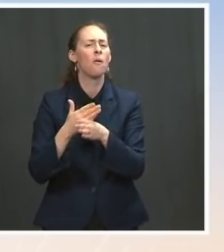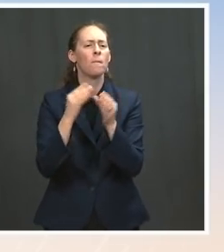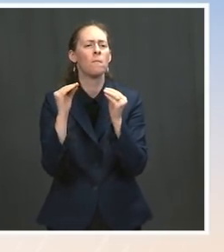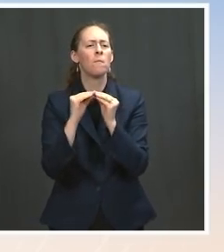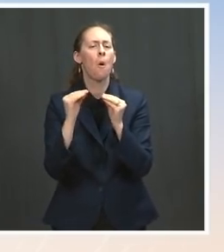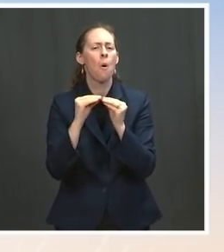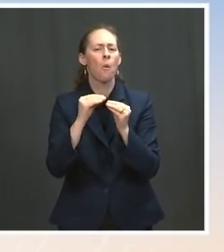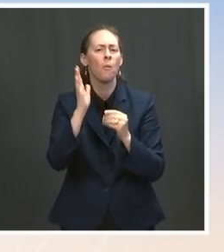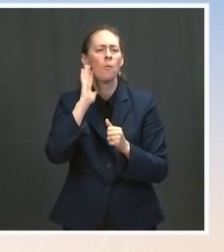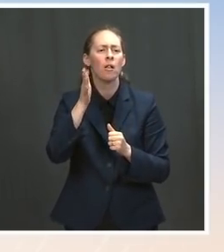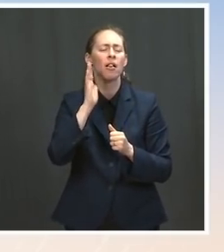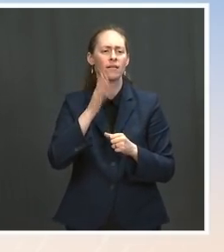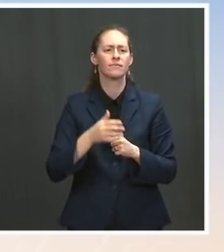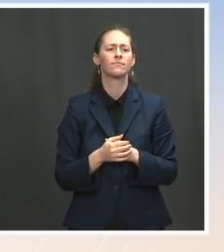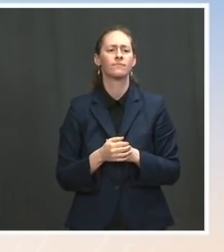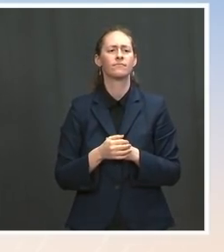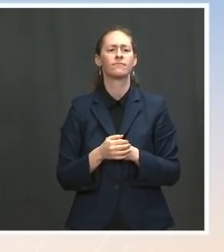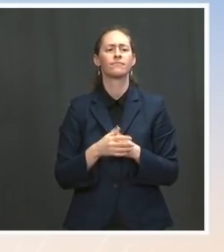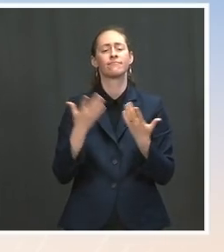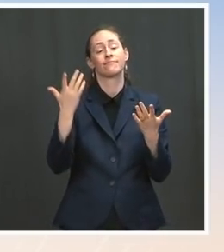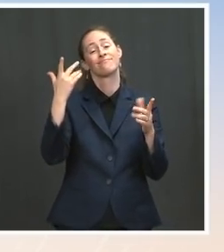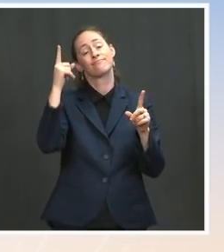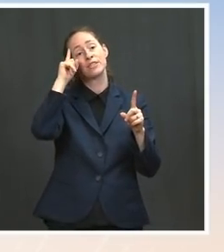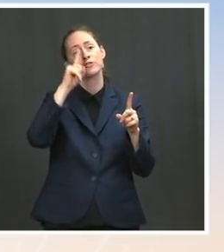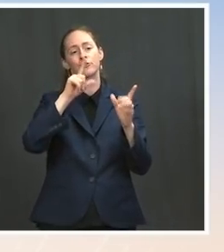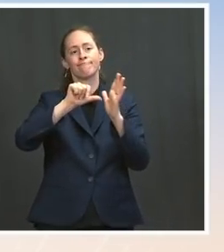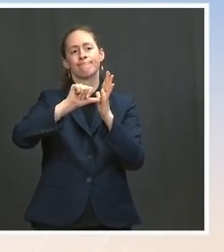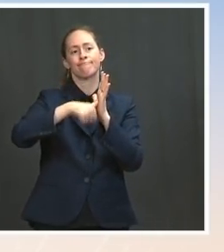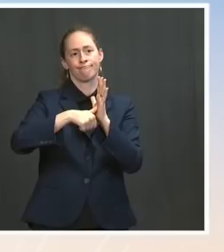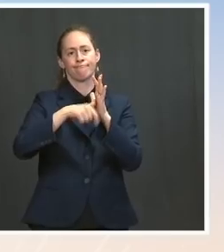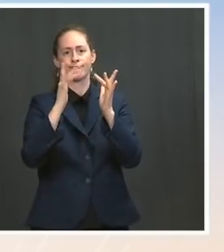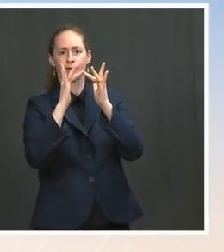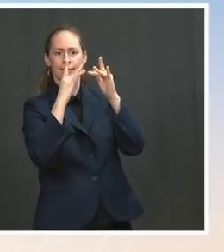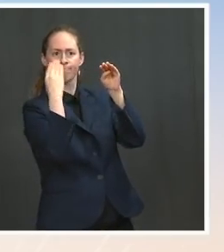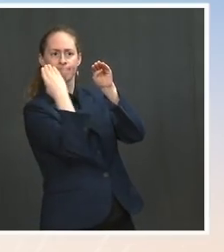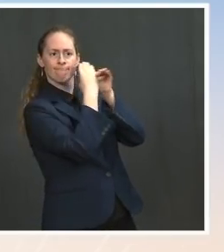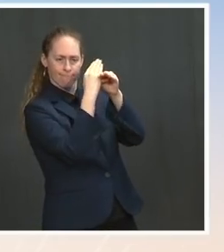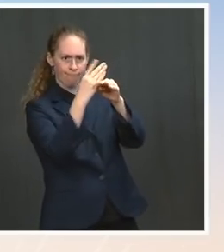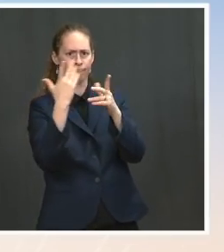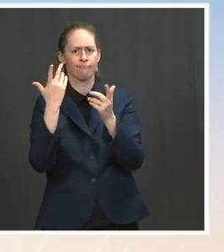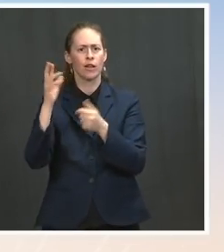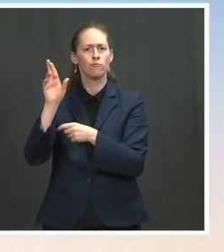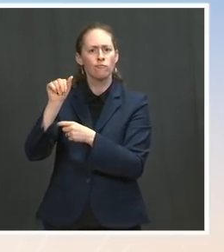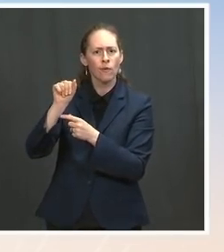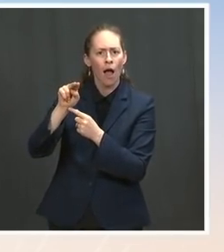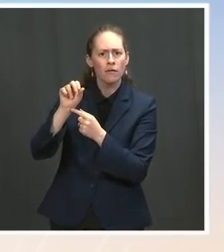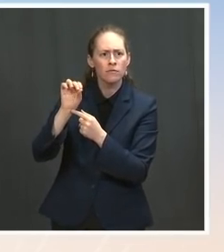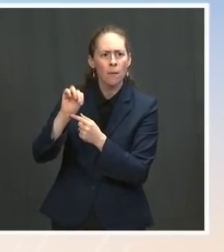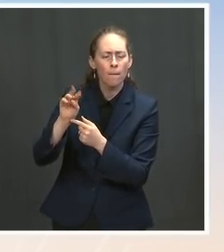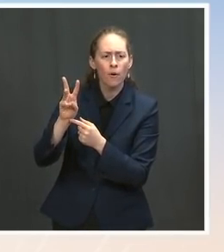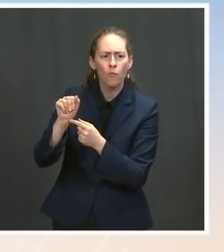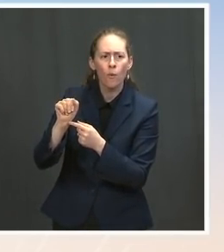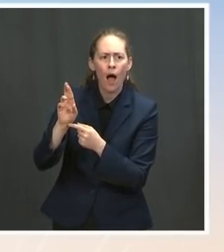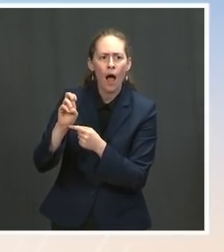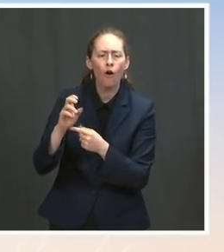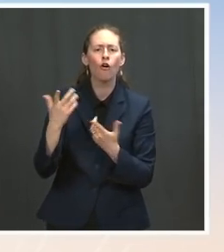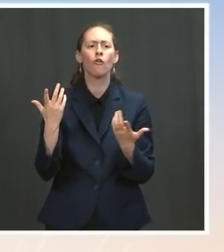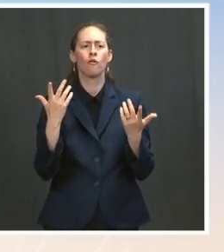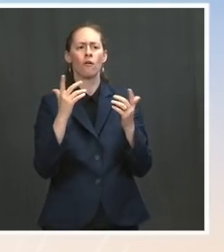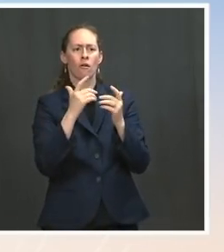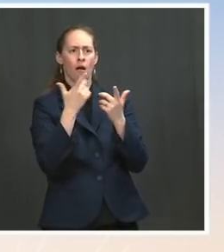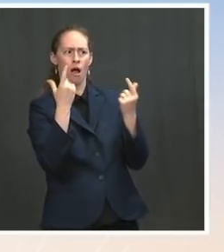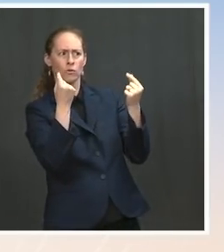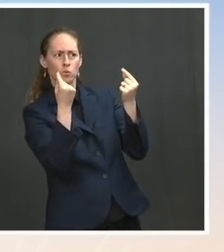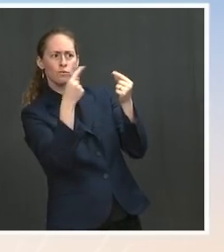these cyber attacks and the use of ransomware, harboring criminal entities in your own country. Also, is there aggressive actions